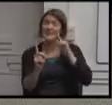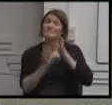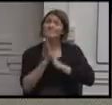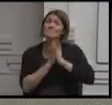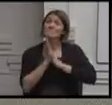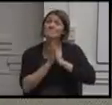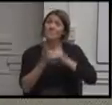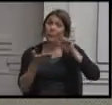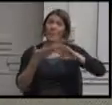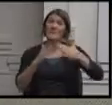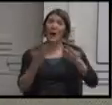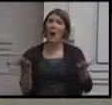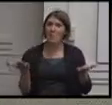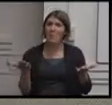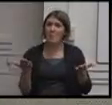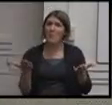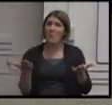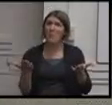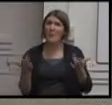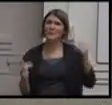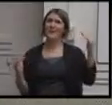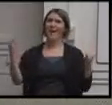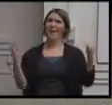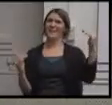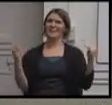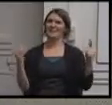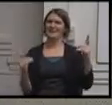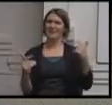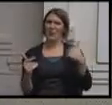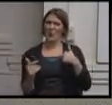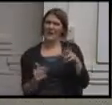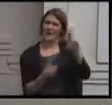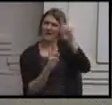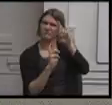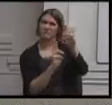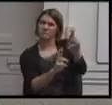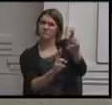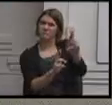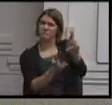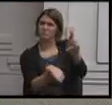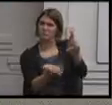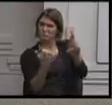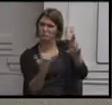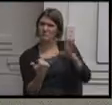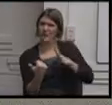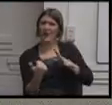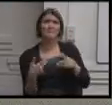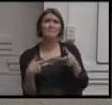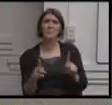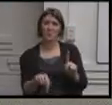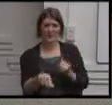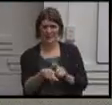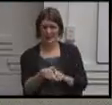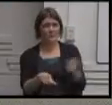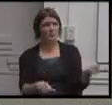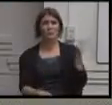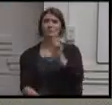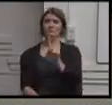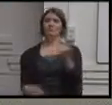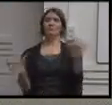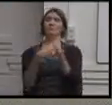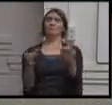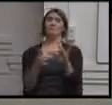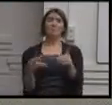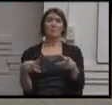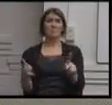interest of the town. I feel like we owe him the respect of giving him the opportunity to come before